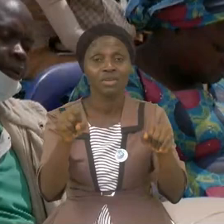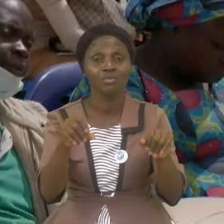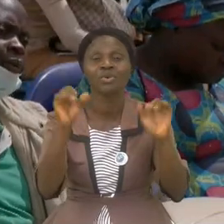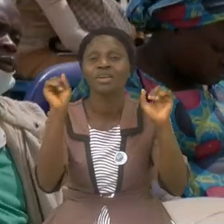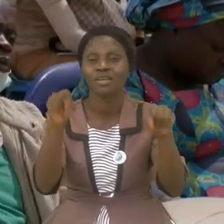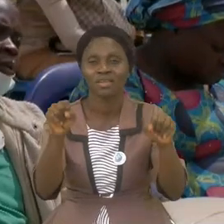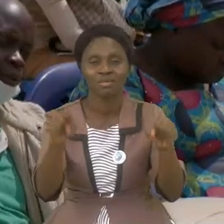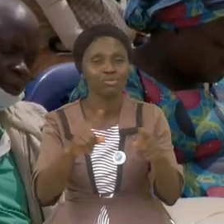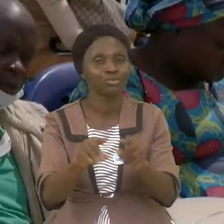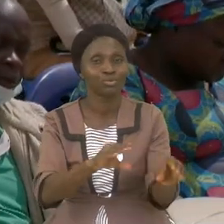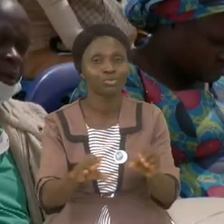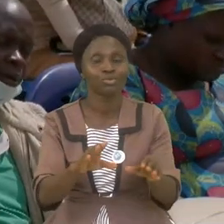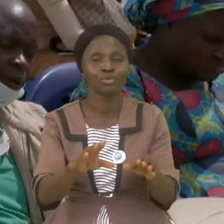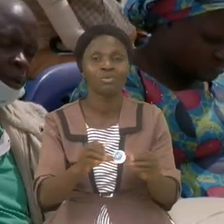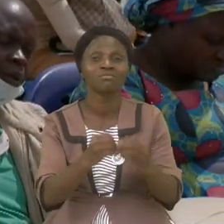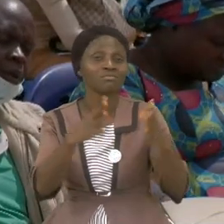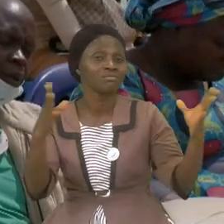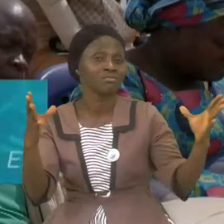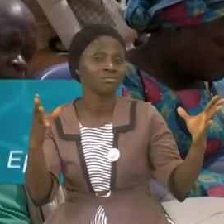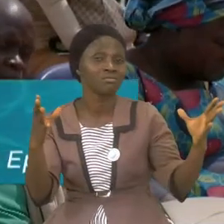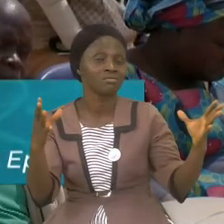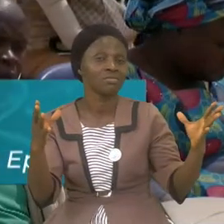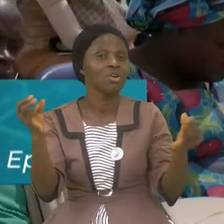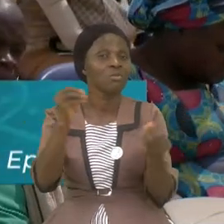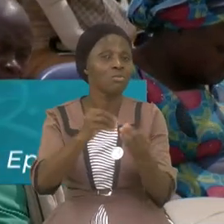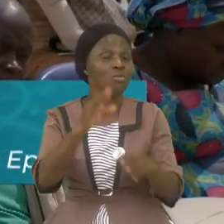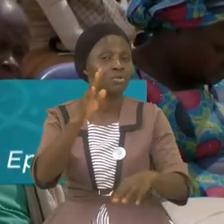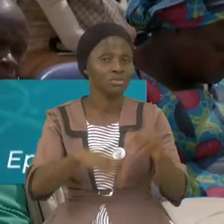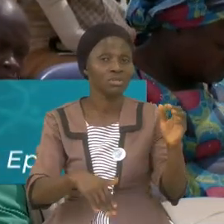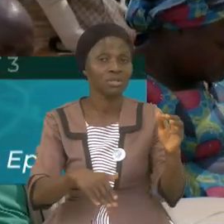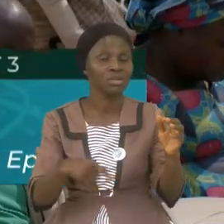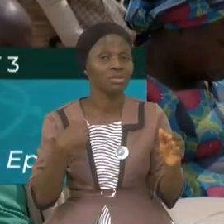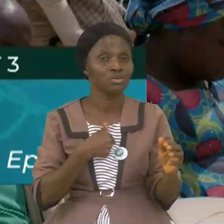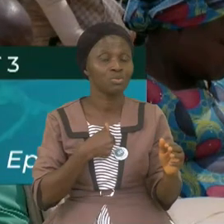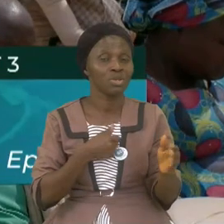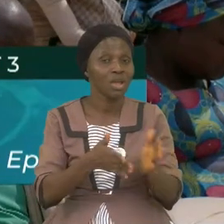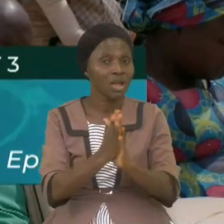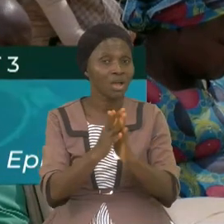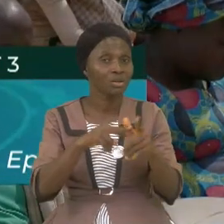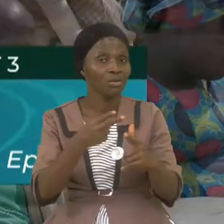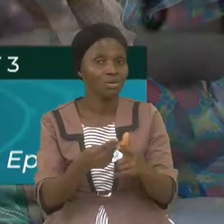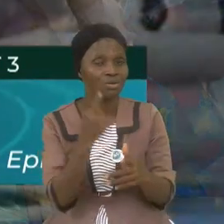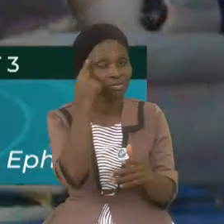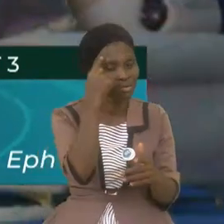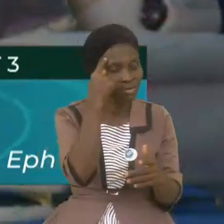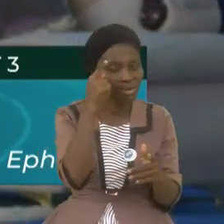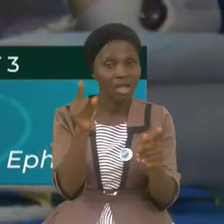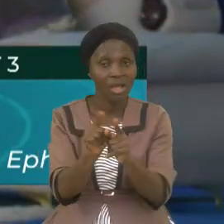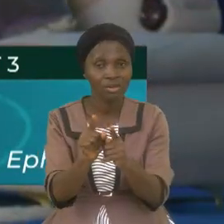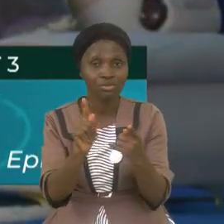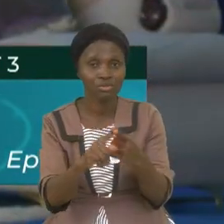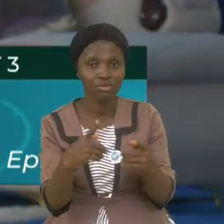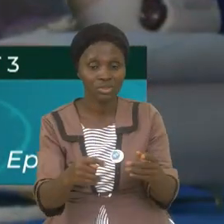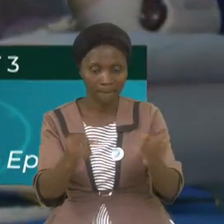able to do exceeding abundantly above all that we ask or think, according to the